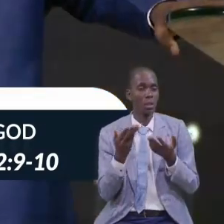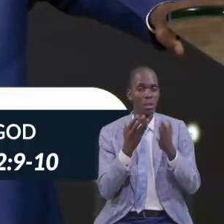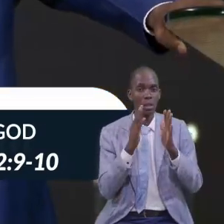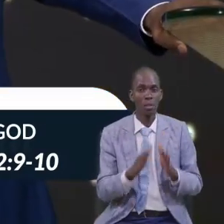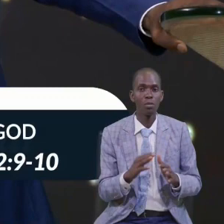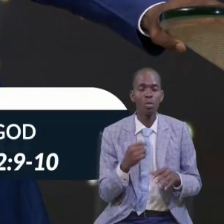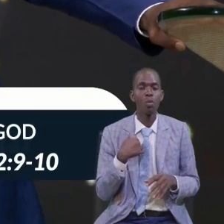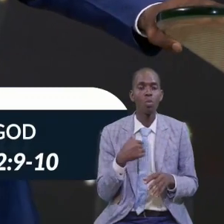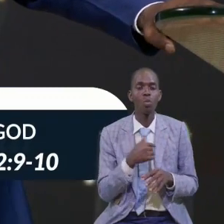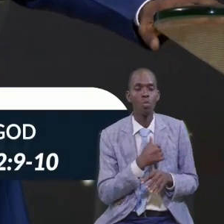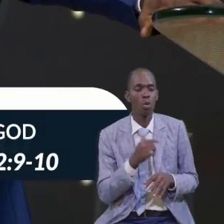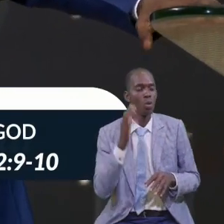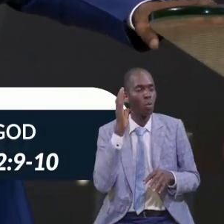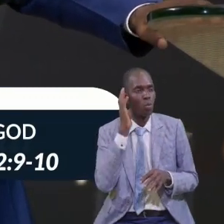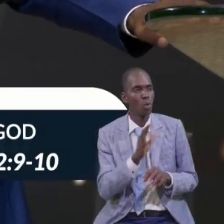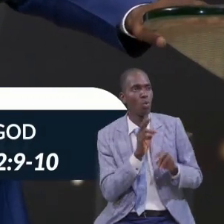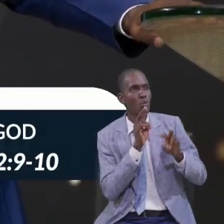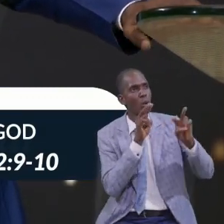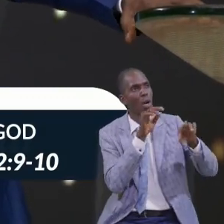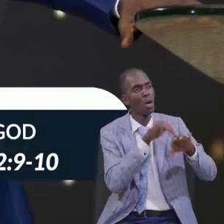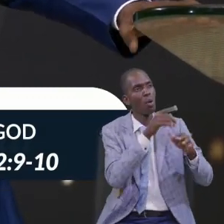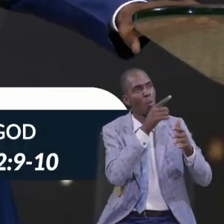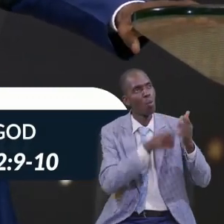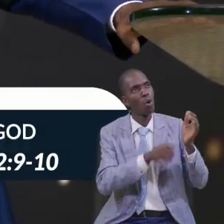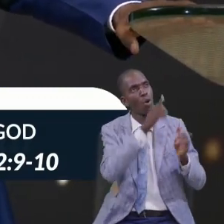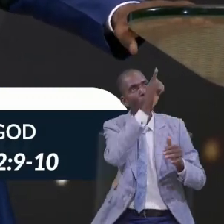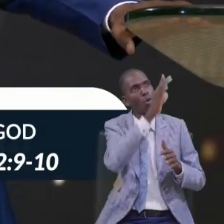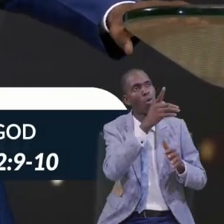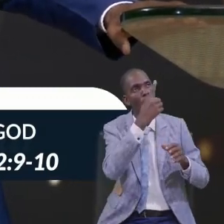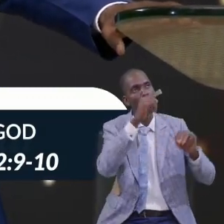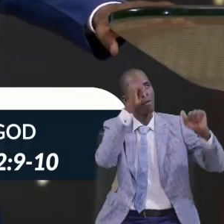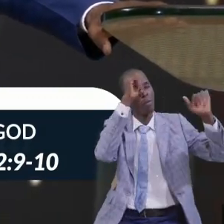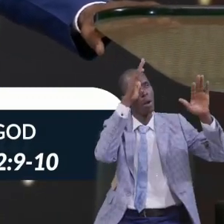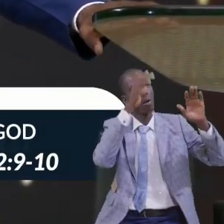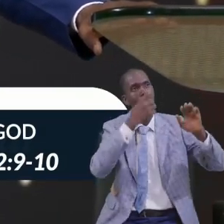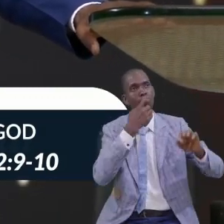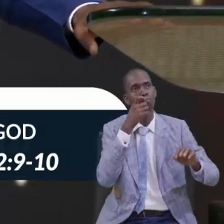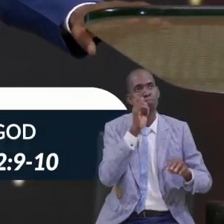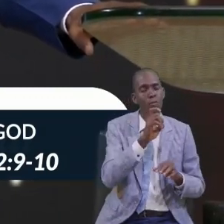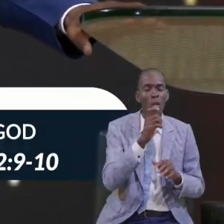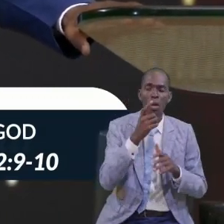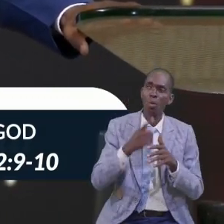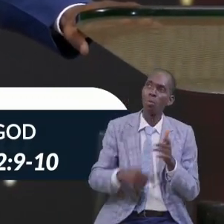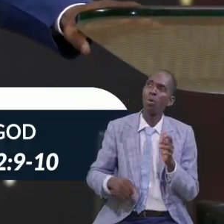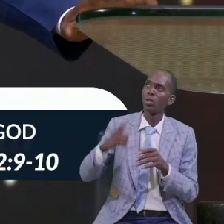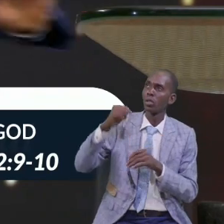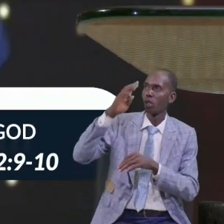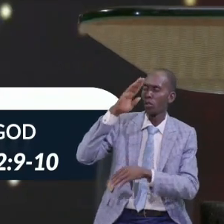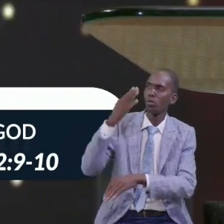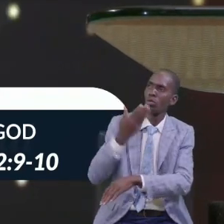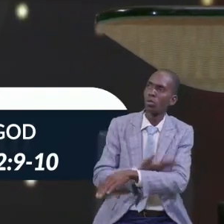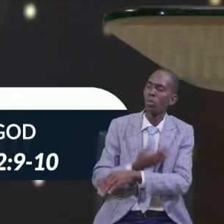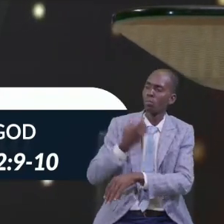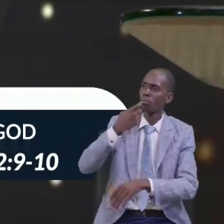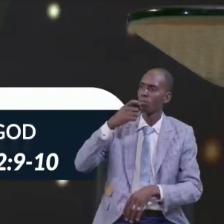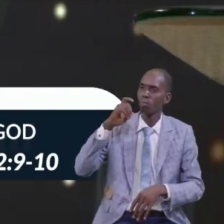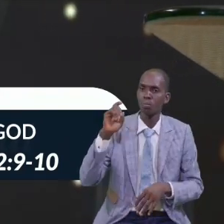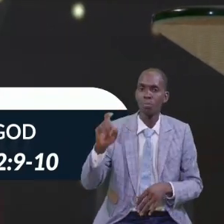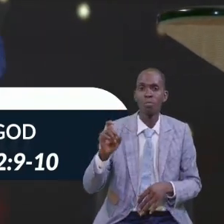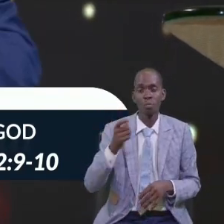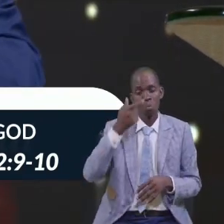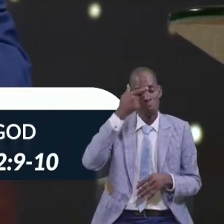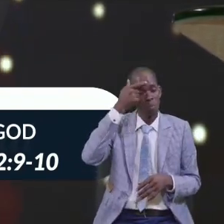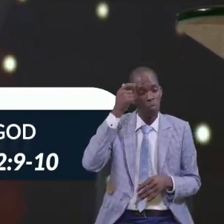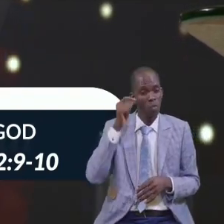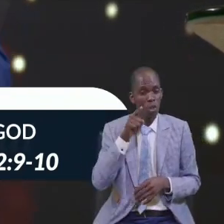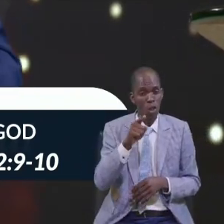what God the Father has commanded and what God the Son as commanded, because he